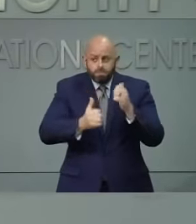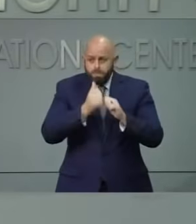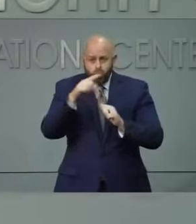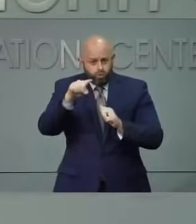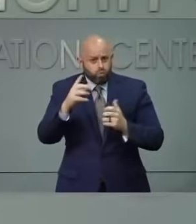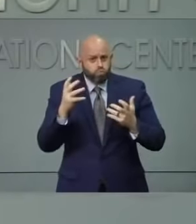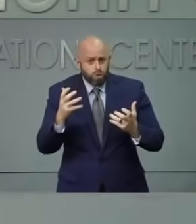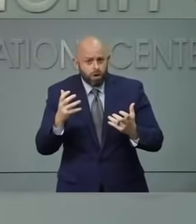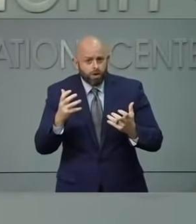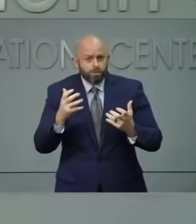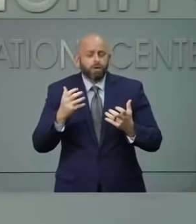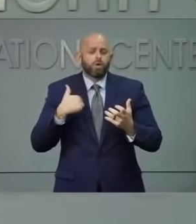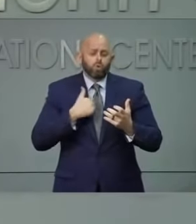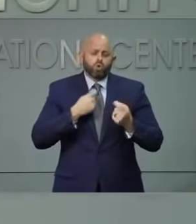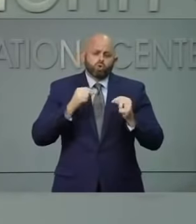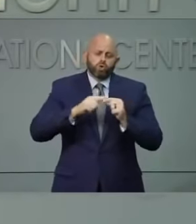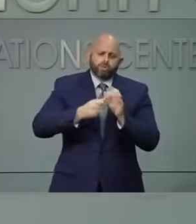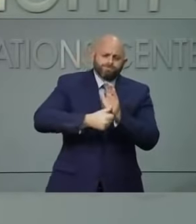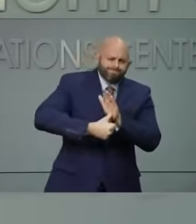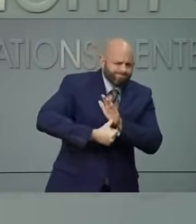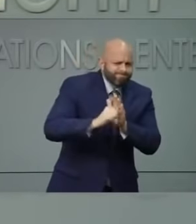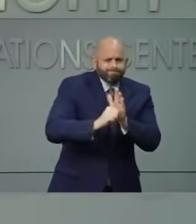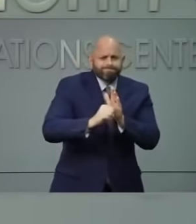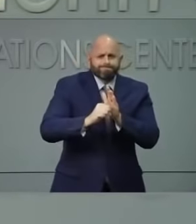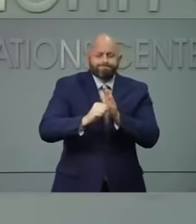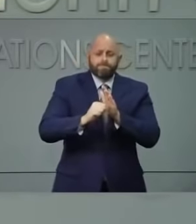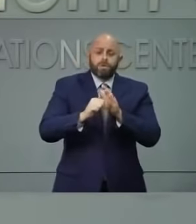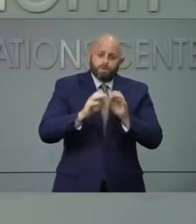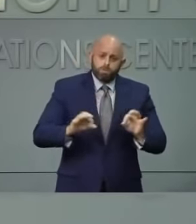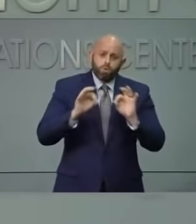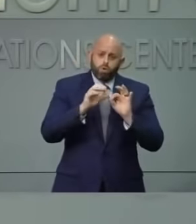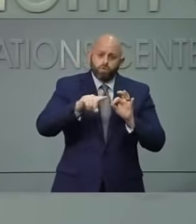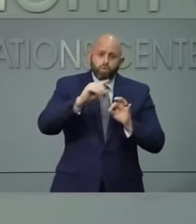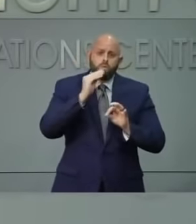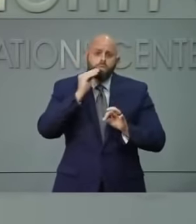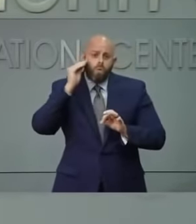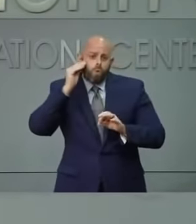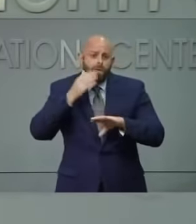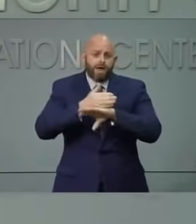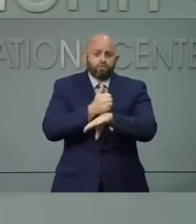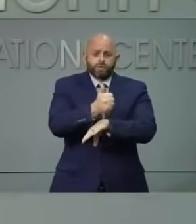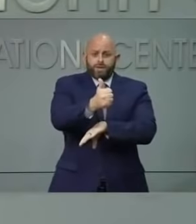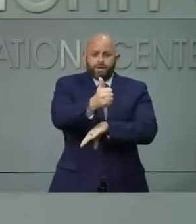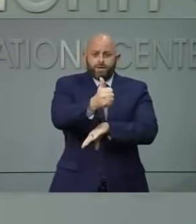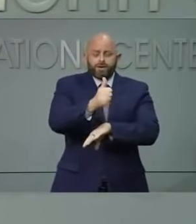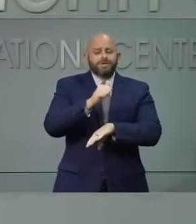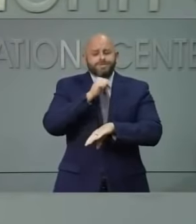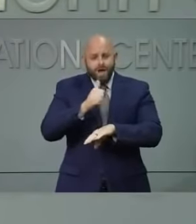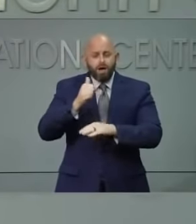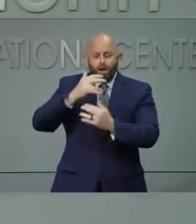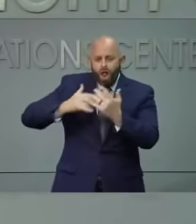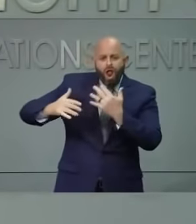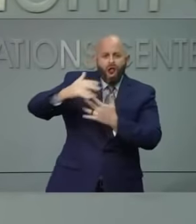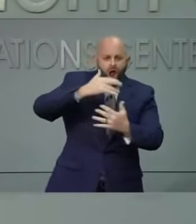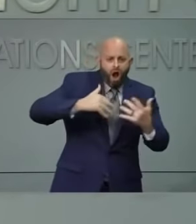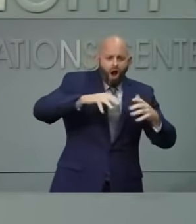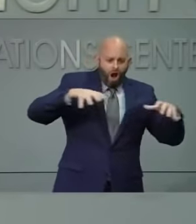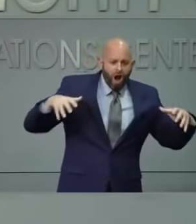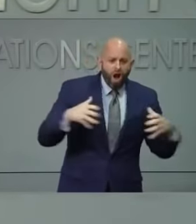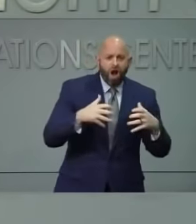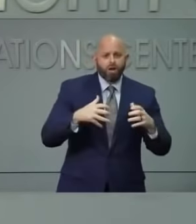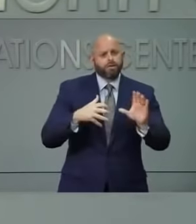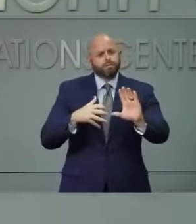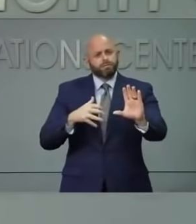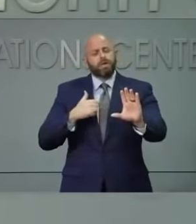for you to be home after 10 and you not to be gathering in other places, I think a lot of North Carolinians will